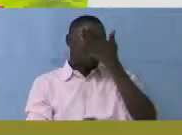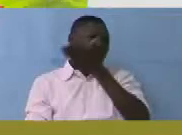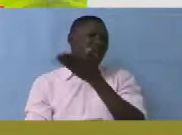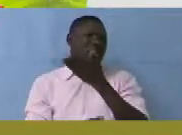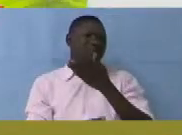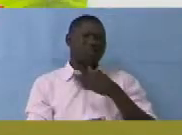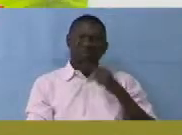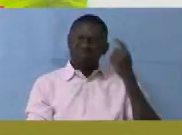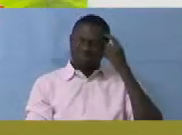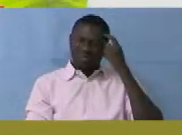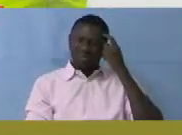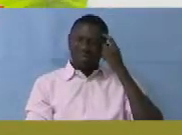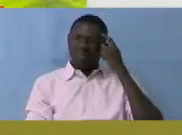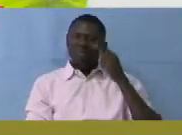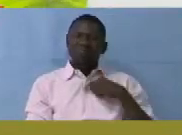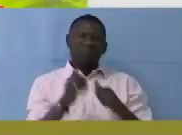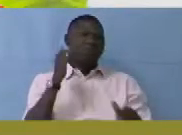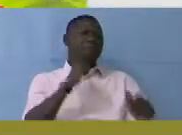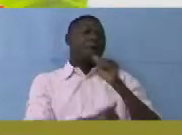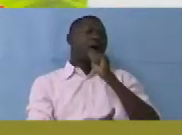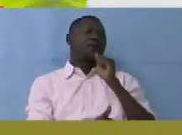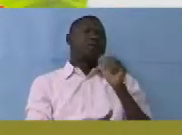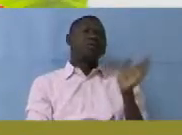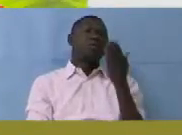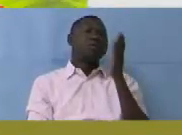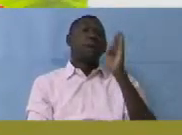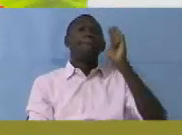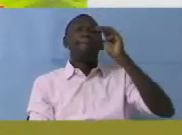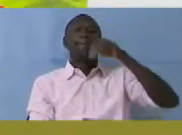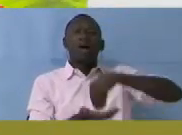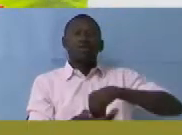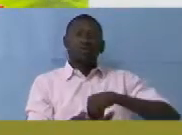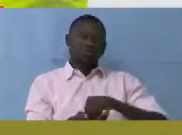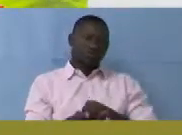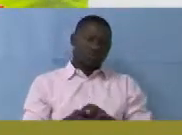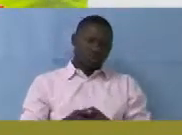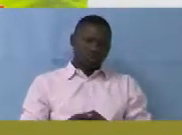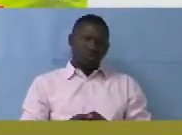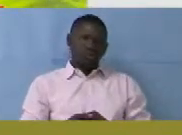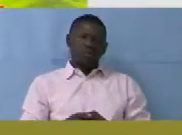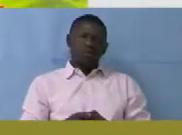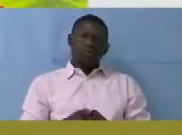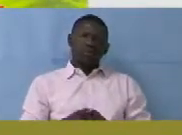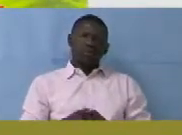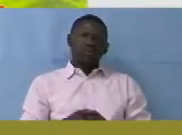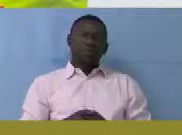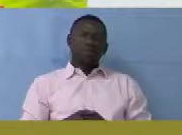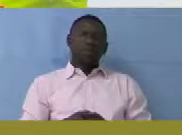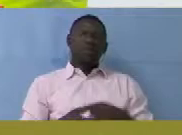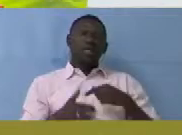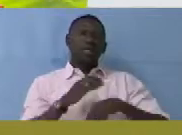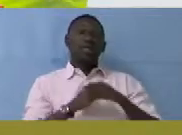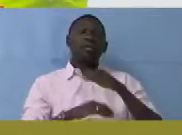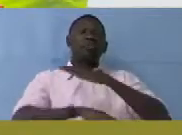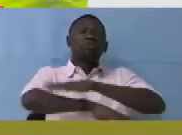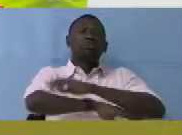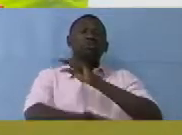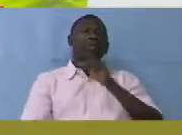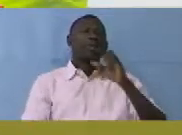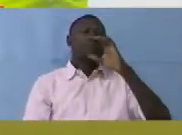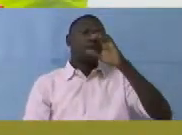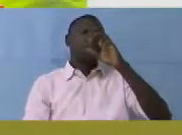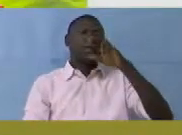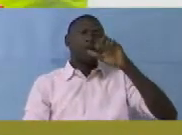Secondary School. Arwotumo mansa kongo ngaje ko karambu kutolo ya lo kutake do karambu mansi yaje wo dalilo ya sabu ngota